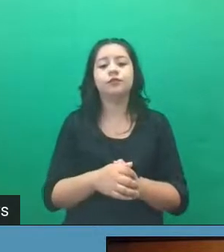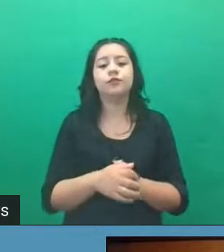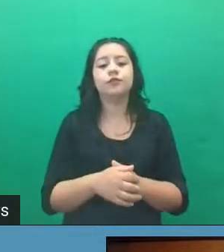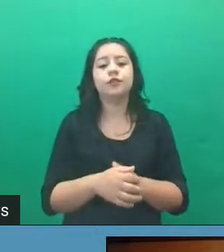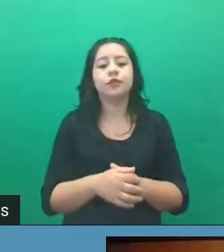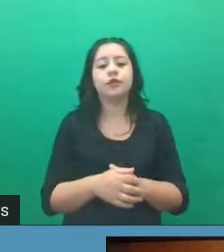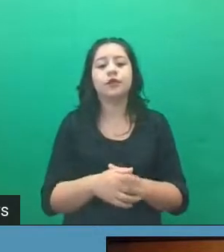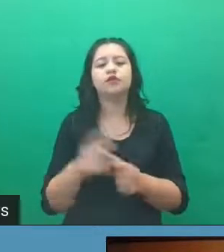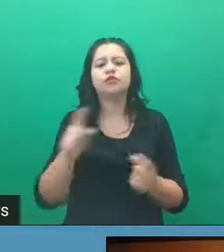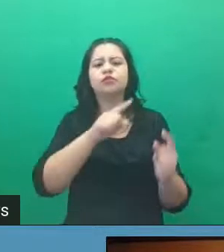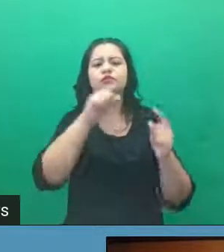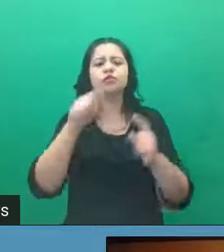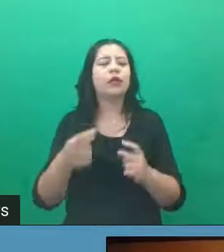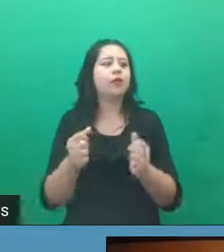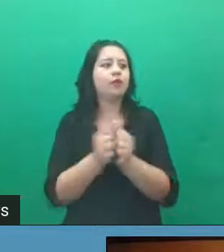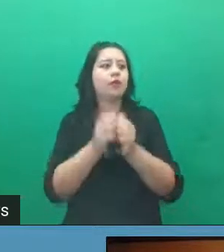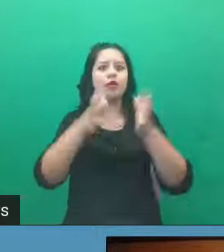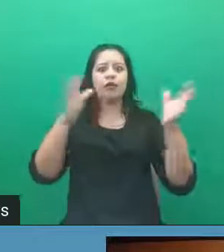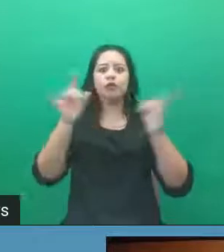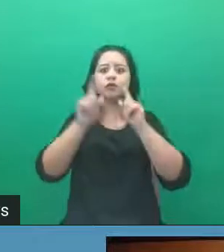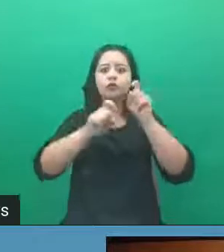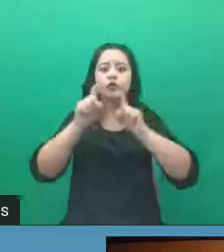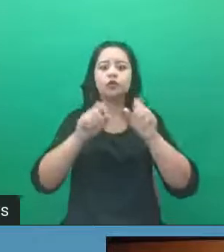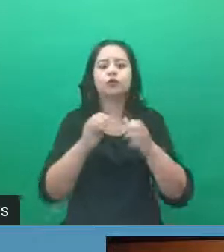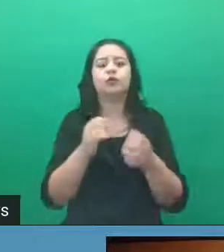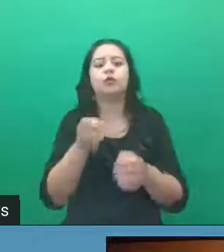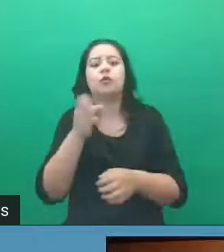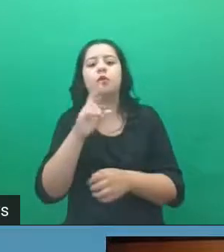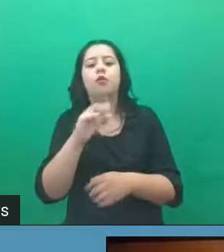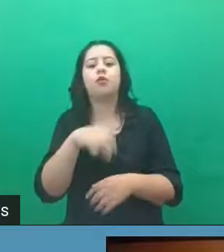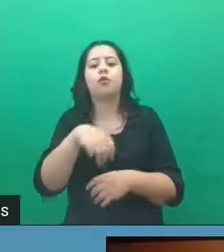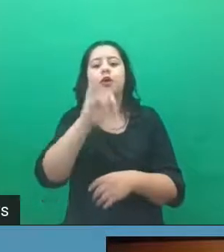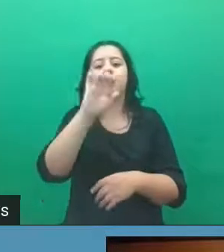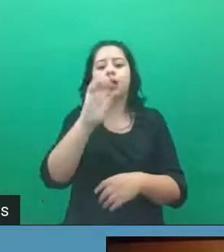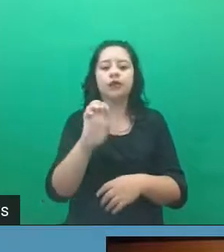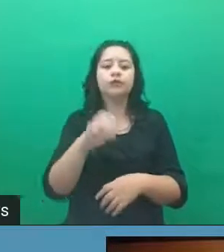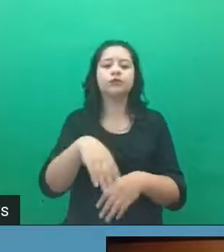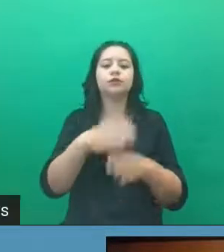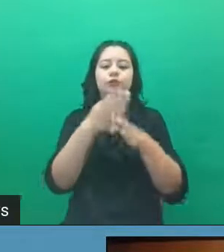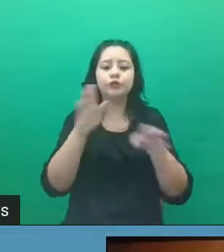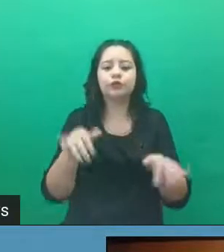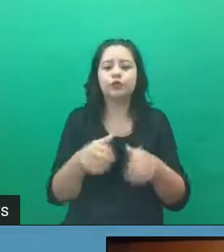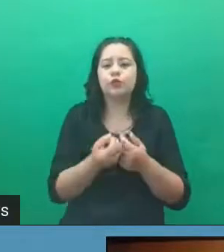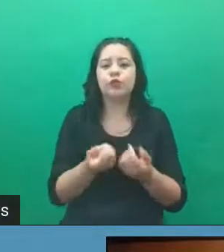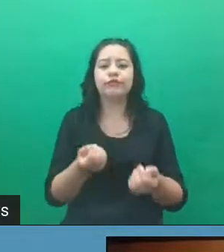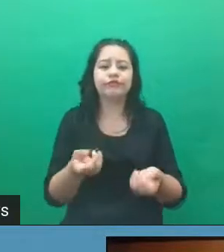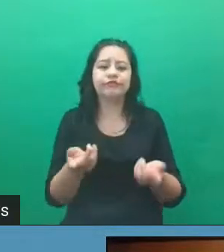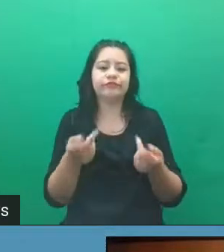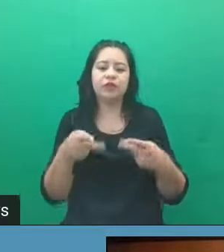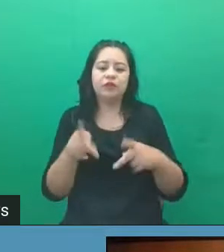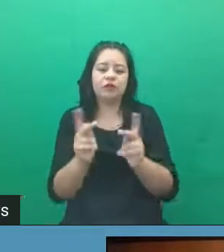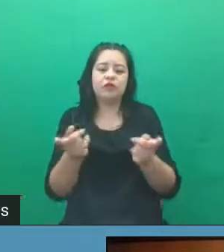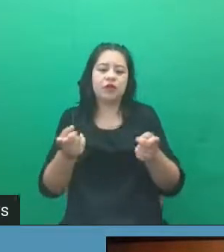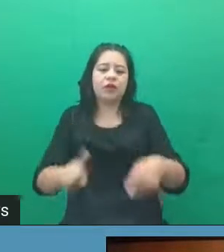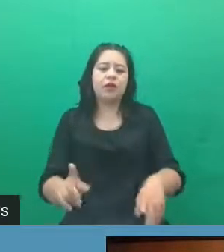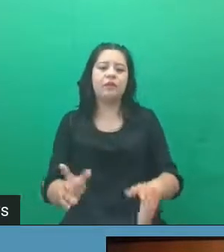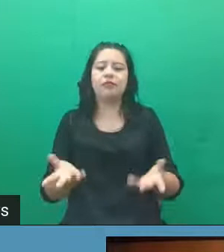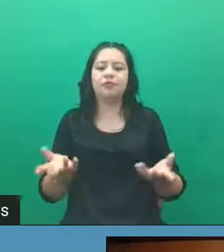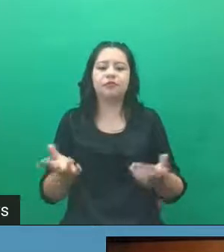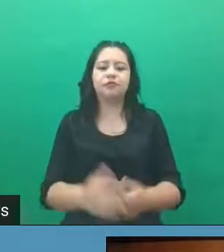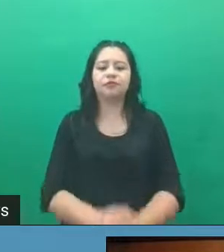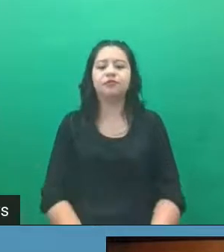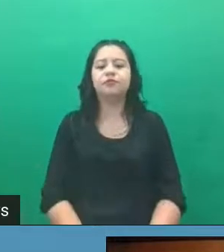come loaded with questions or icebreakers and that type of thing? Again, the dead air, or do you just sort of let it all happen and we've created the